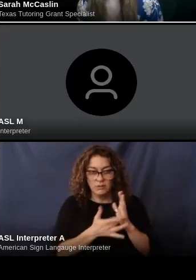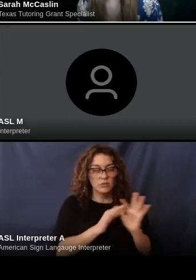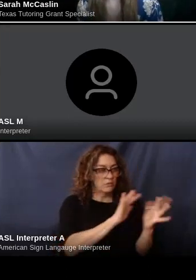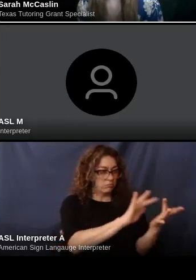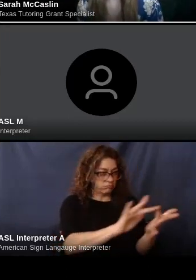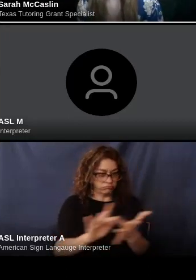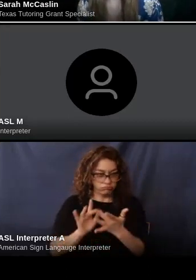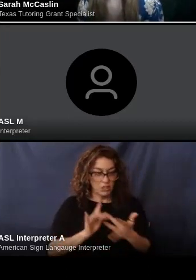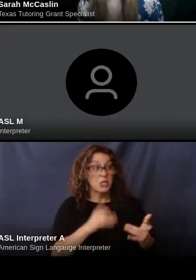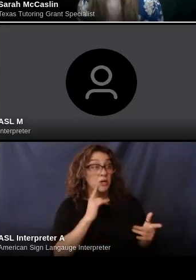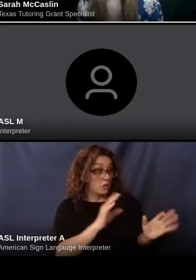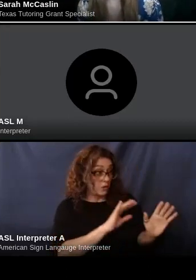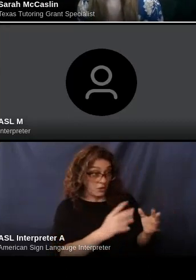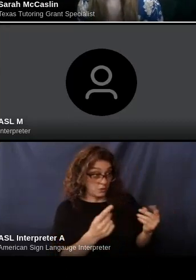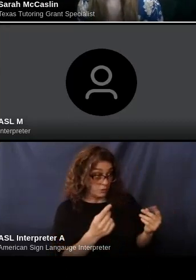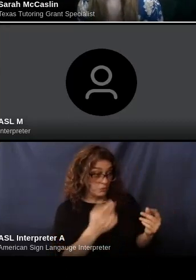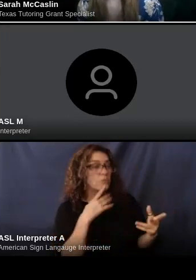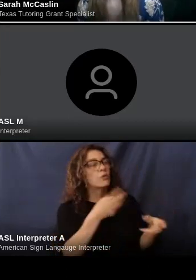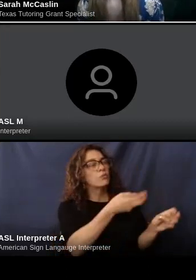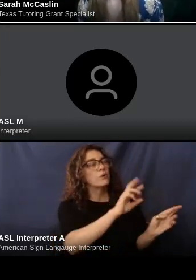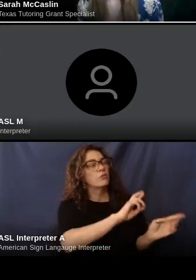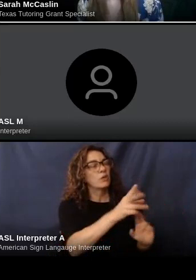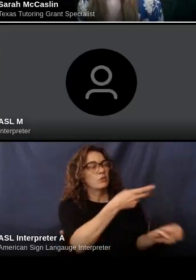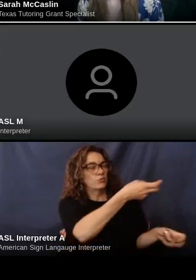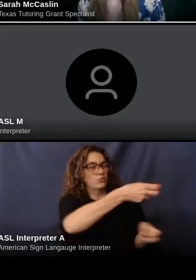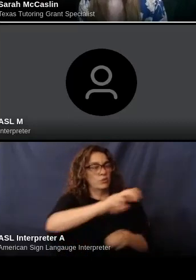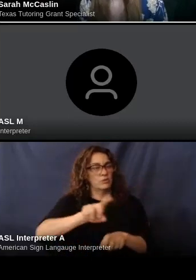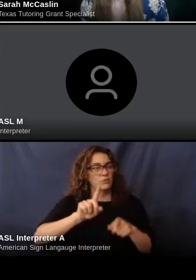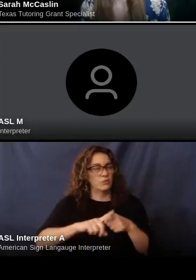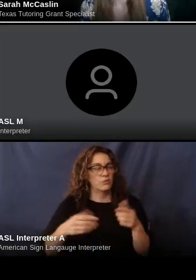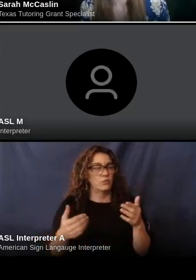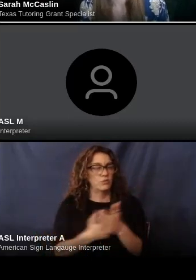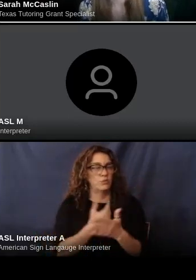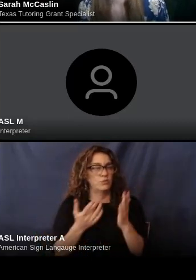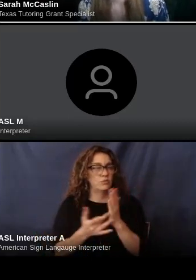facilitate transferring them to perhaps a different provider when the time comes.